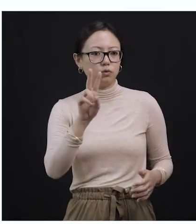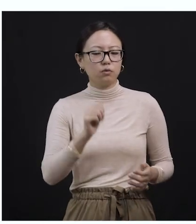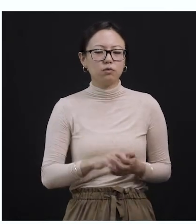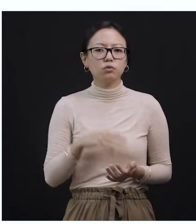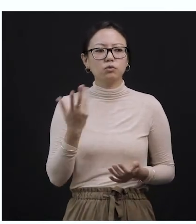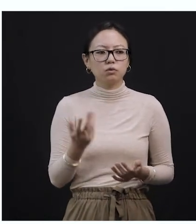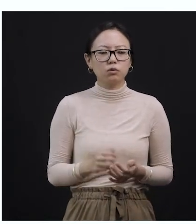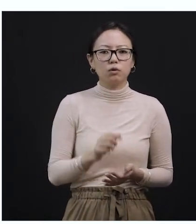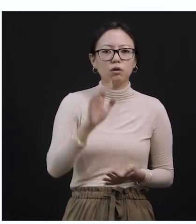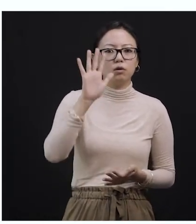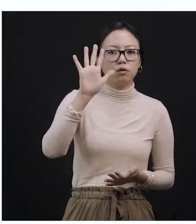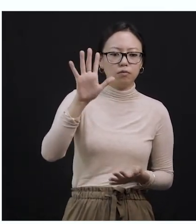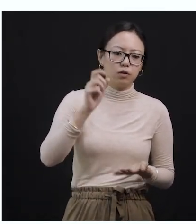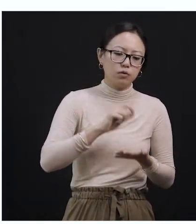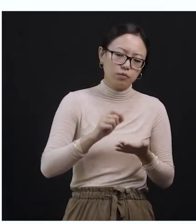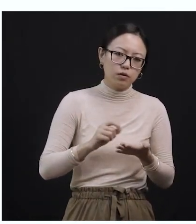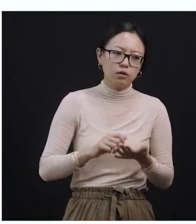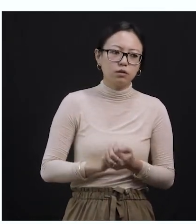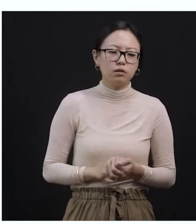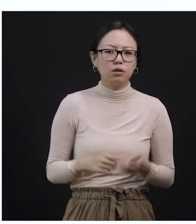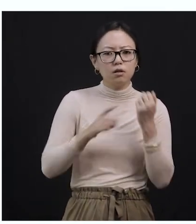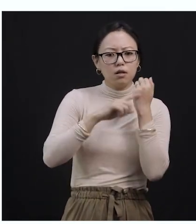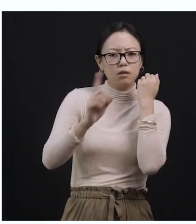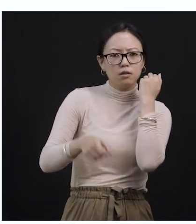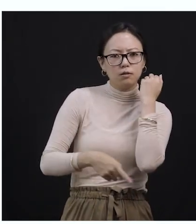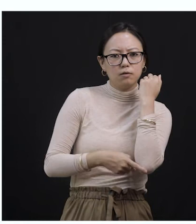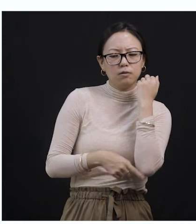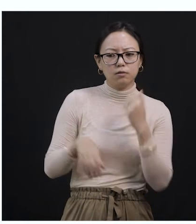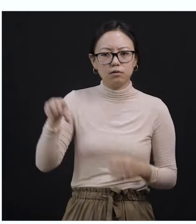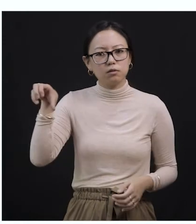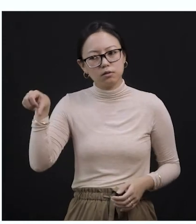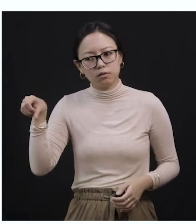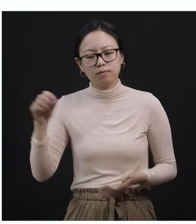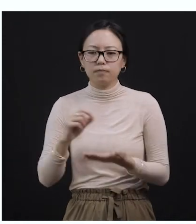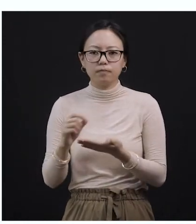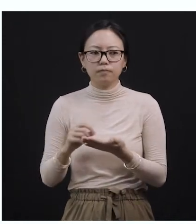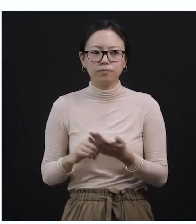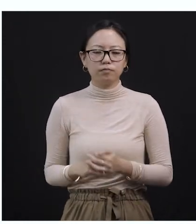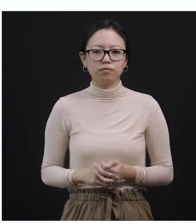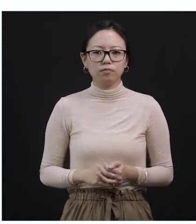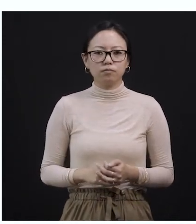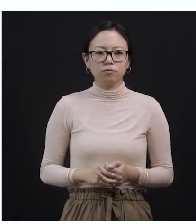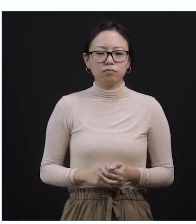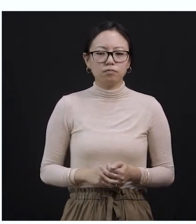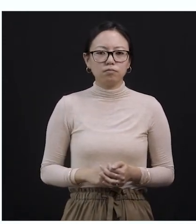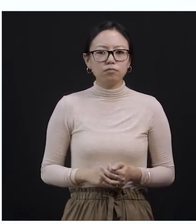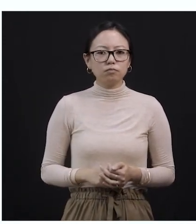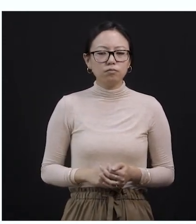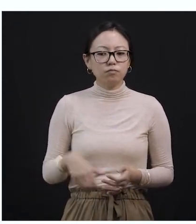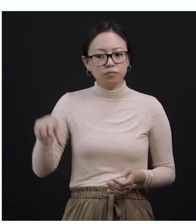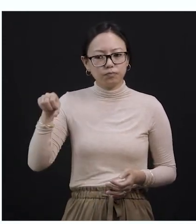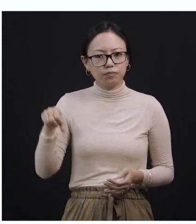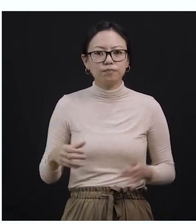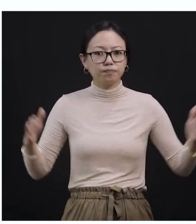we have 2, 5, and the last number is 9. So that is the biggest number.